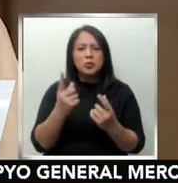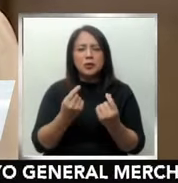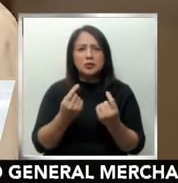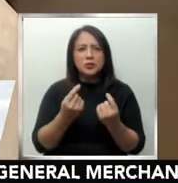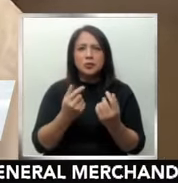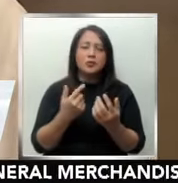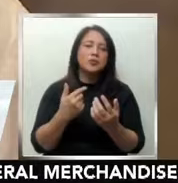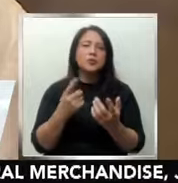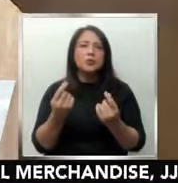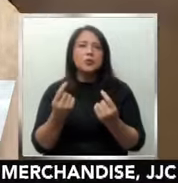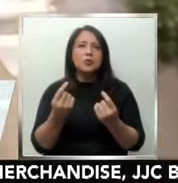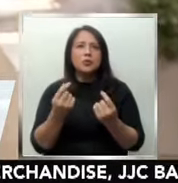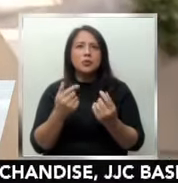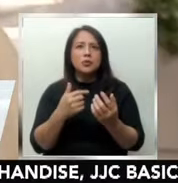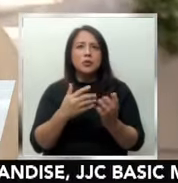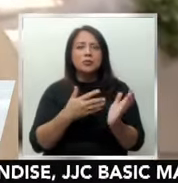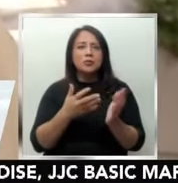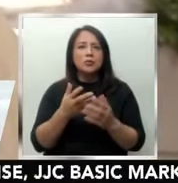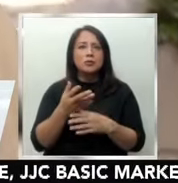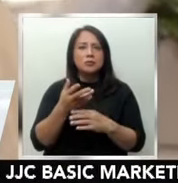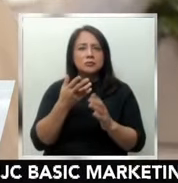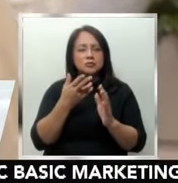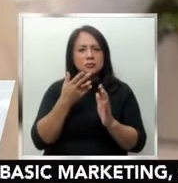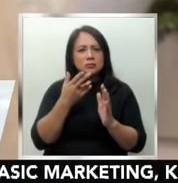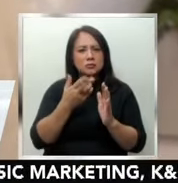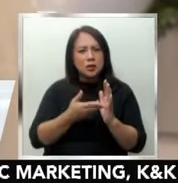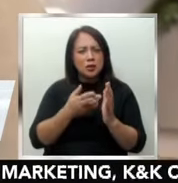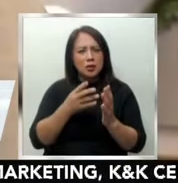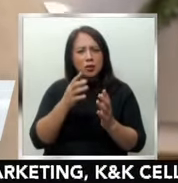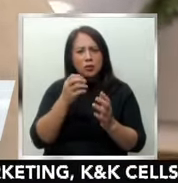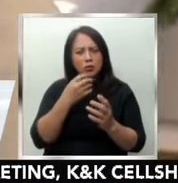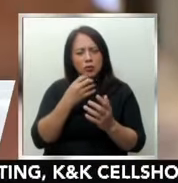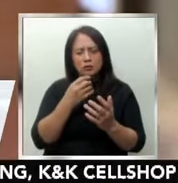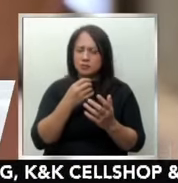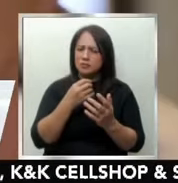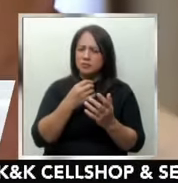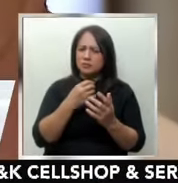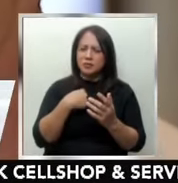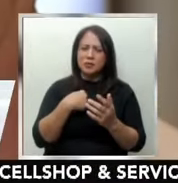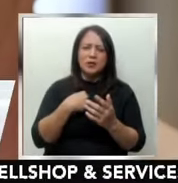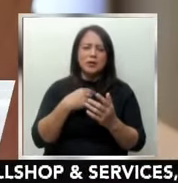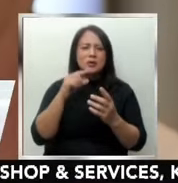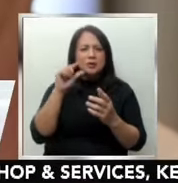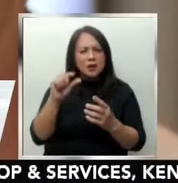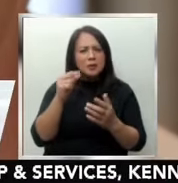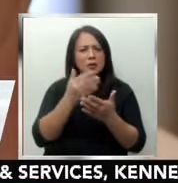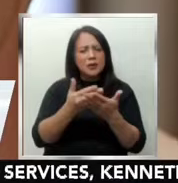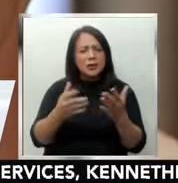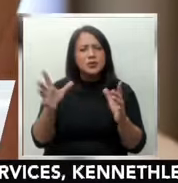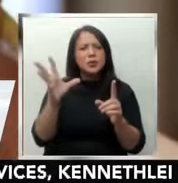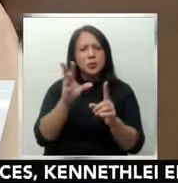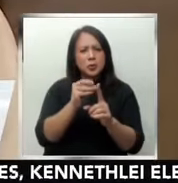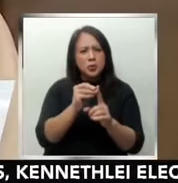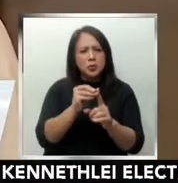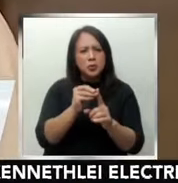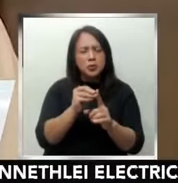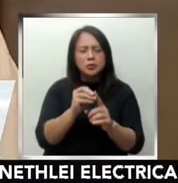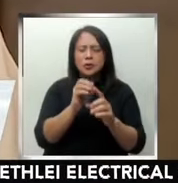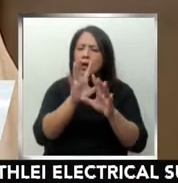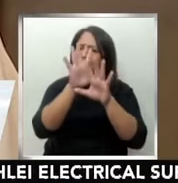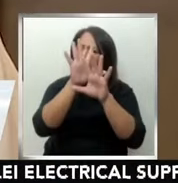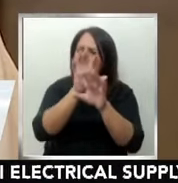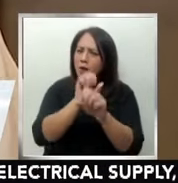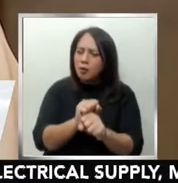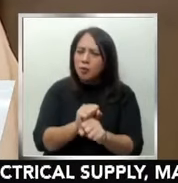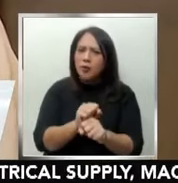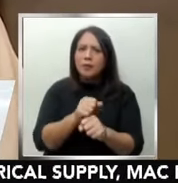lola under this boat lahat na raw ng Kahit maliliit na bagay sa ating kultura a hinahangaan niya Look at how you ride a